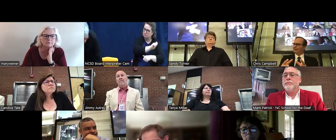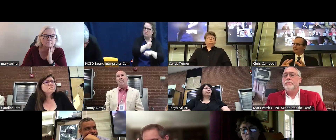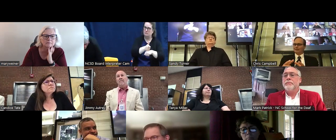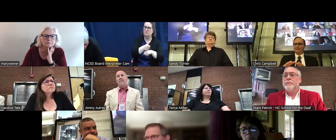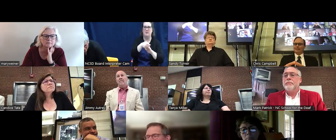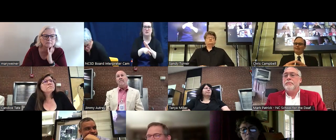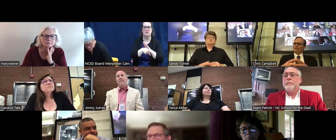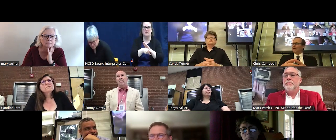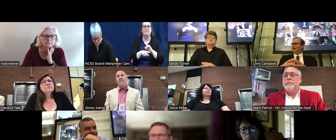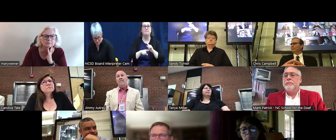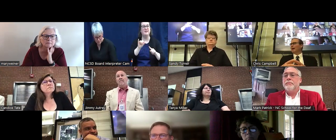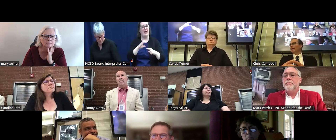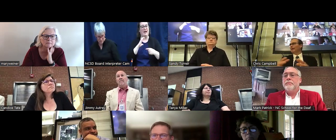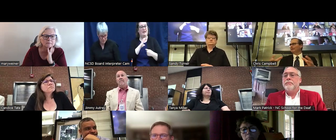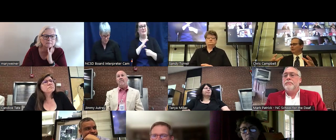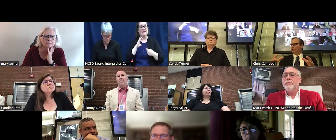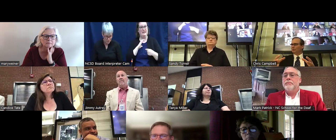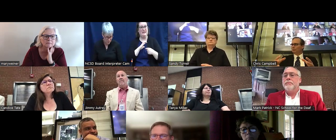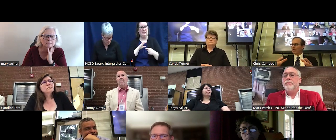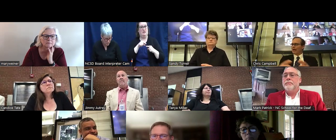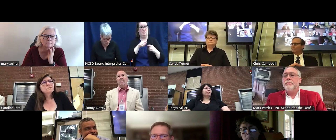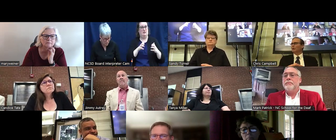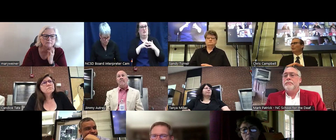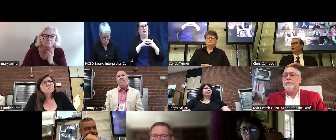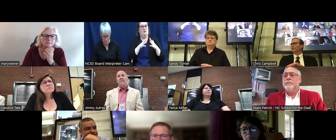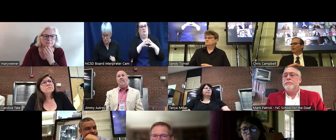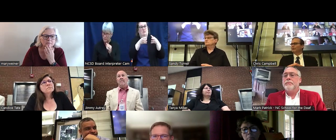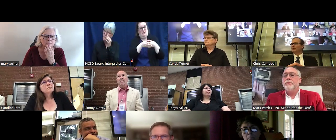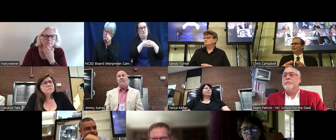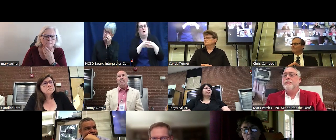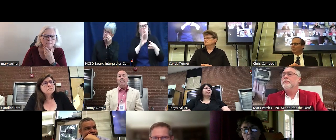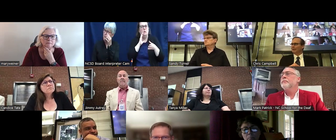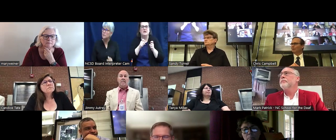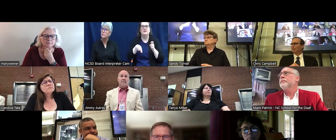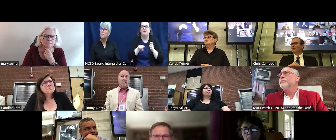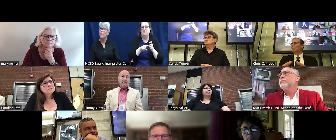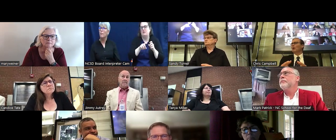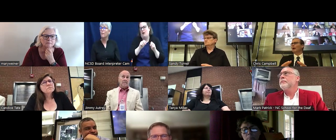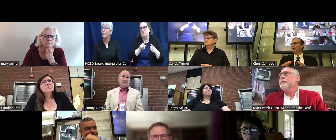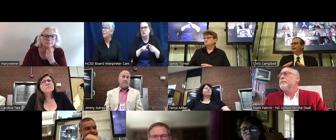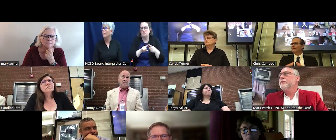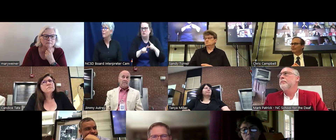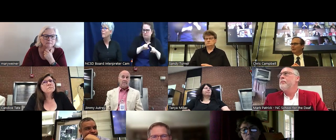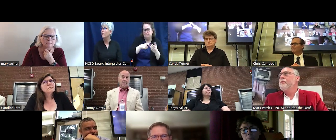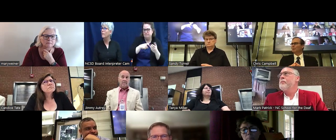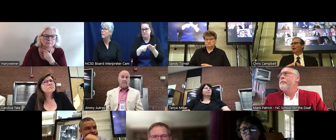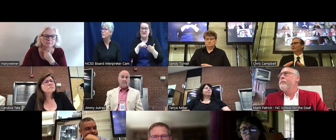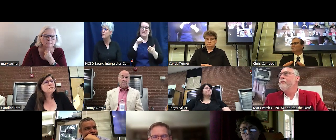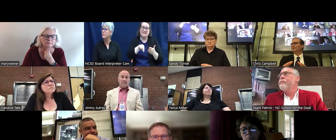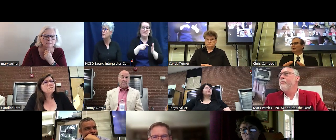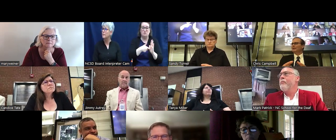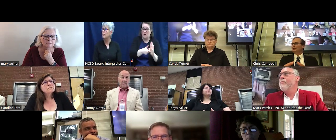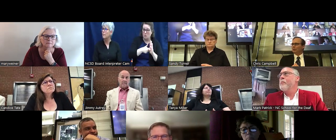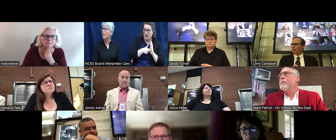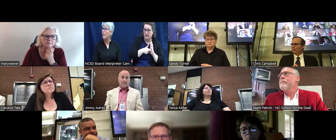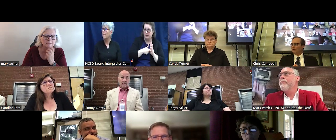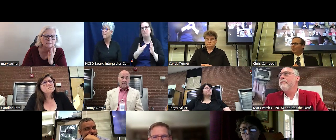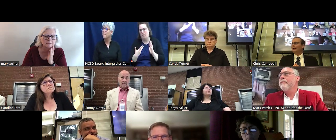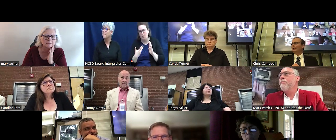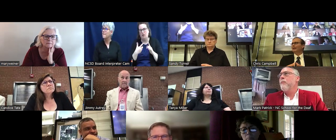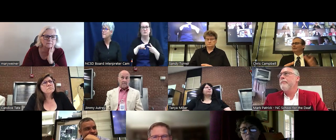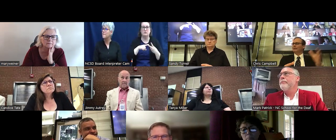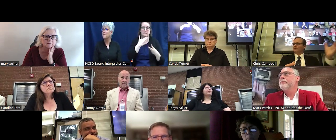committee gives you that body to ask all those questions. Is it legally required? Is it best practice? Do we